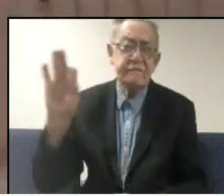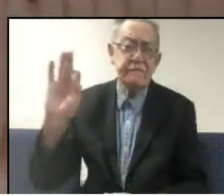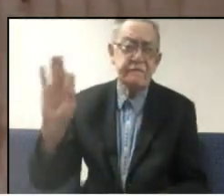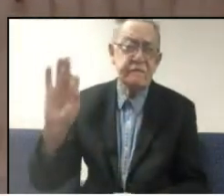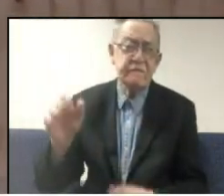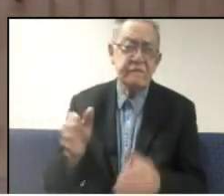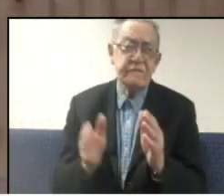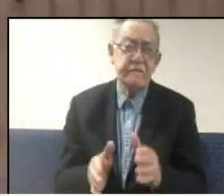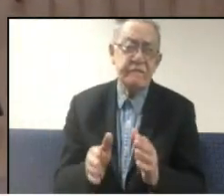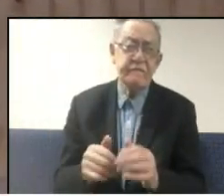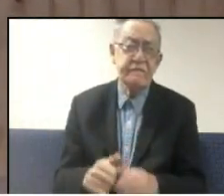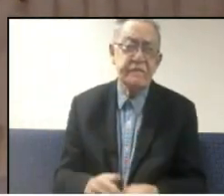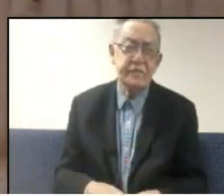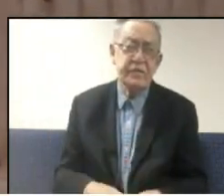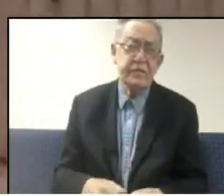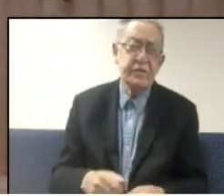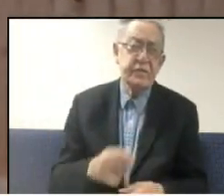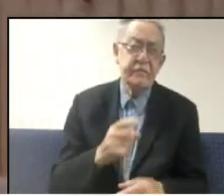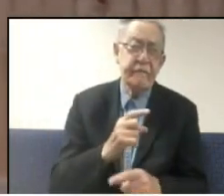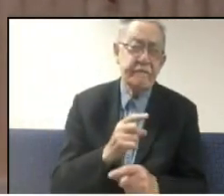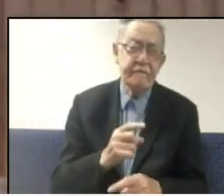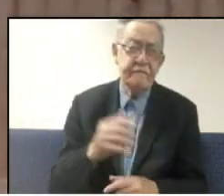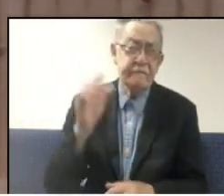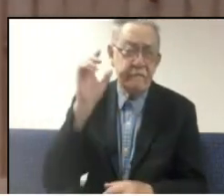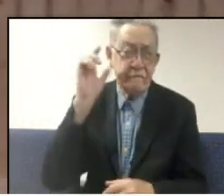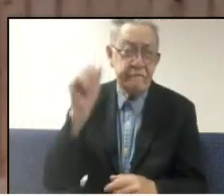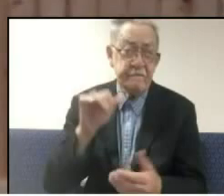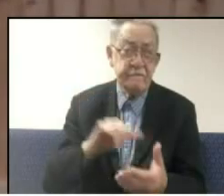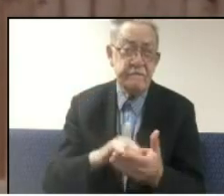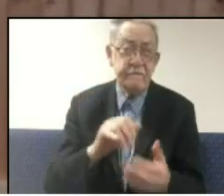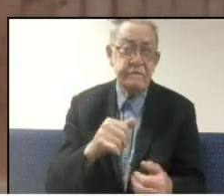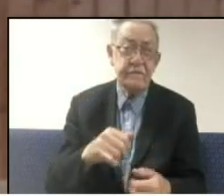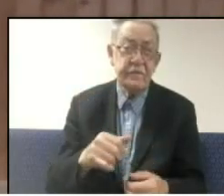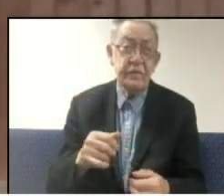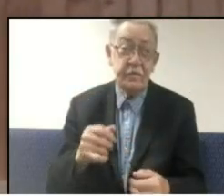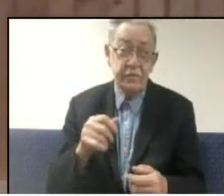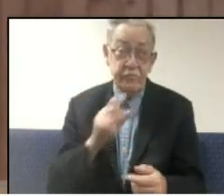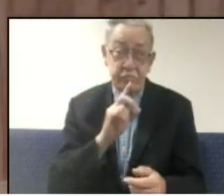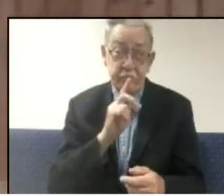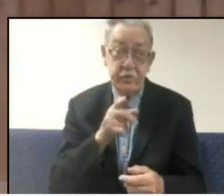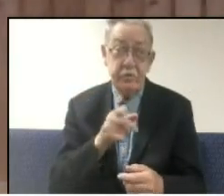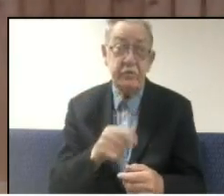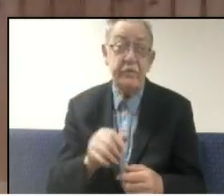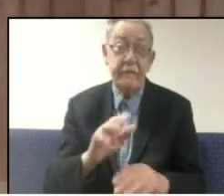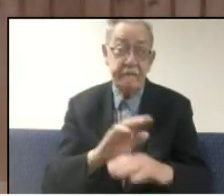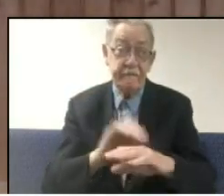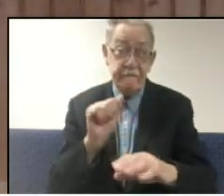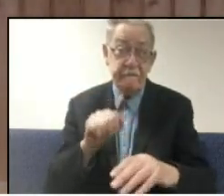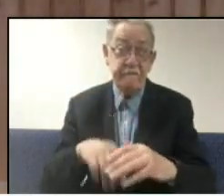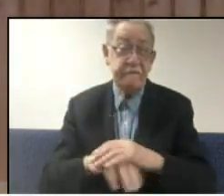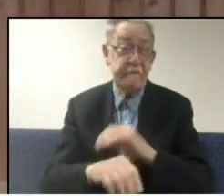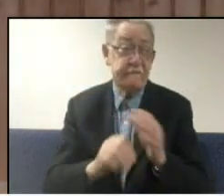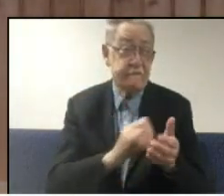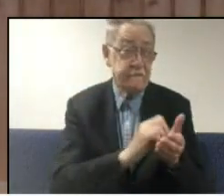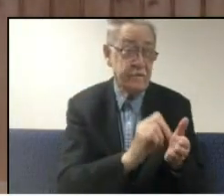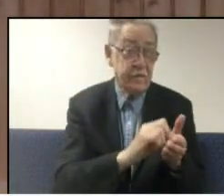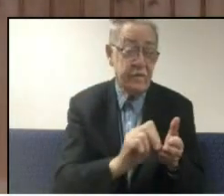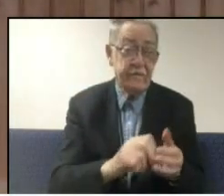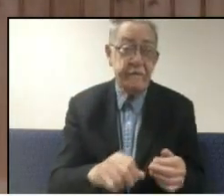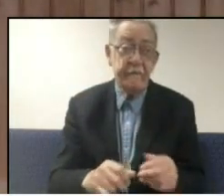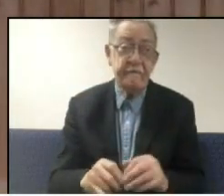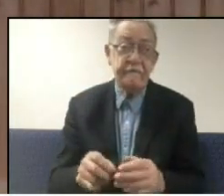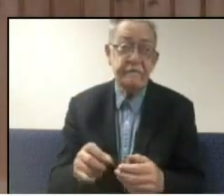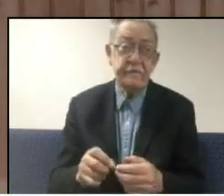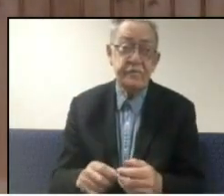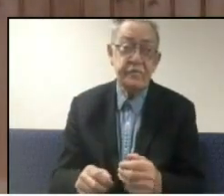And we'll hear that calling, and that is certainly a definite calling. It's one that's mentioned in Scripture with all kinds of qualifications and